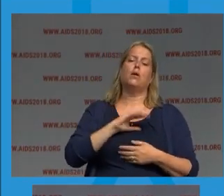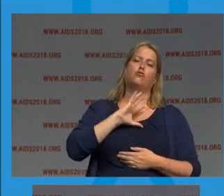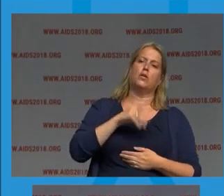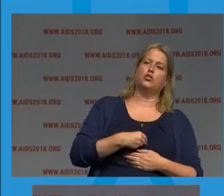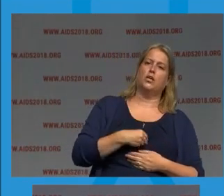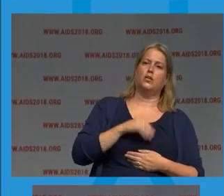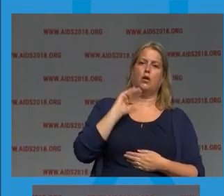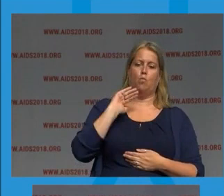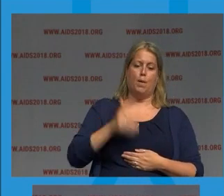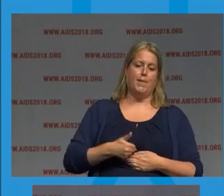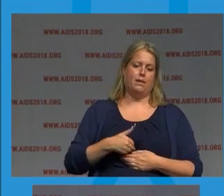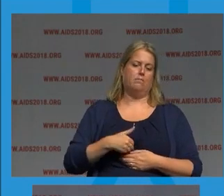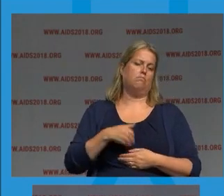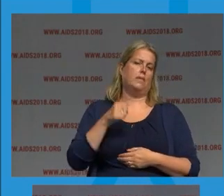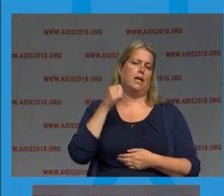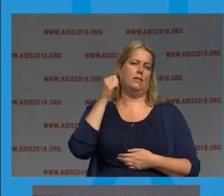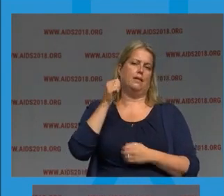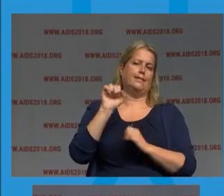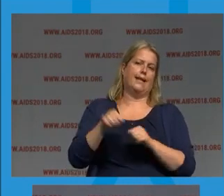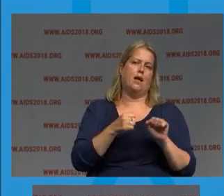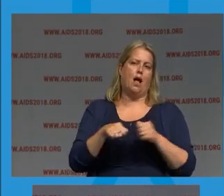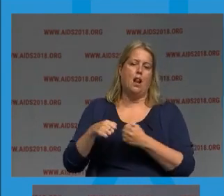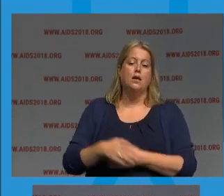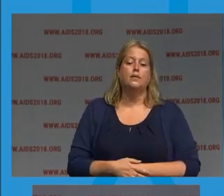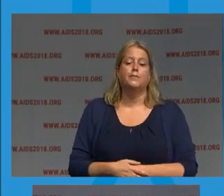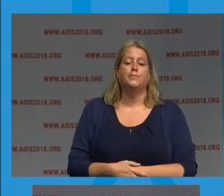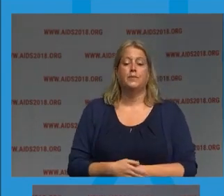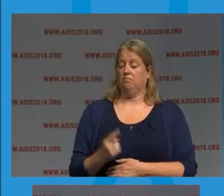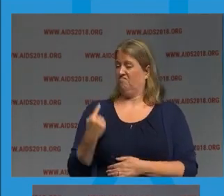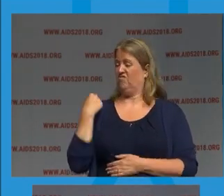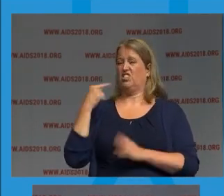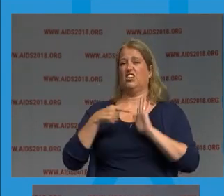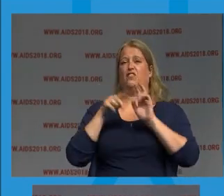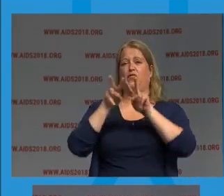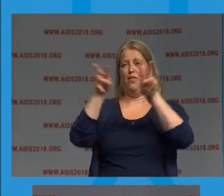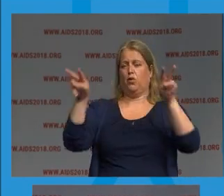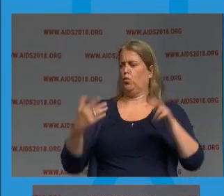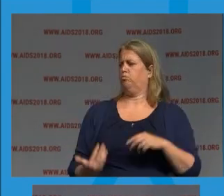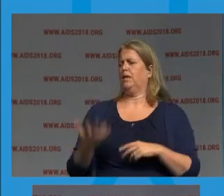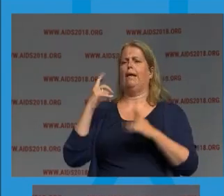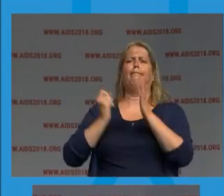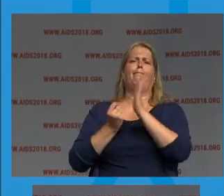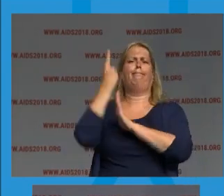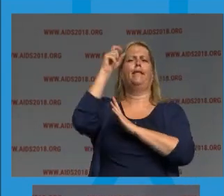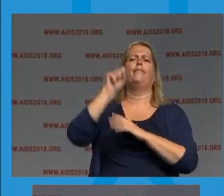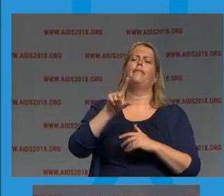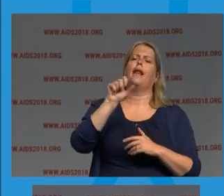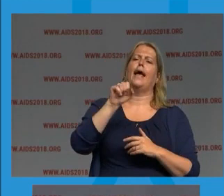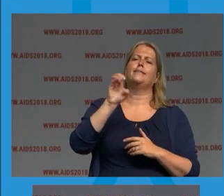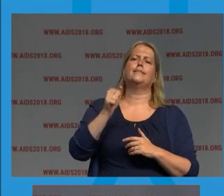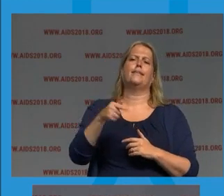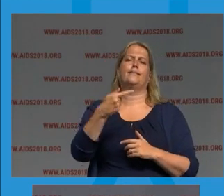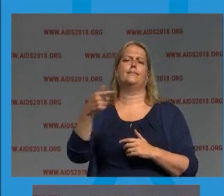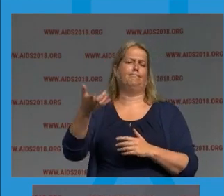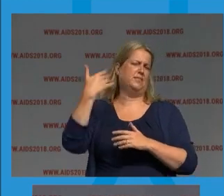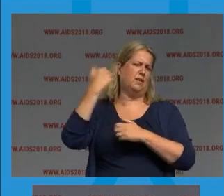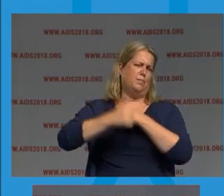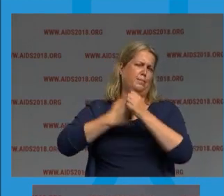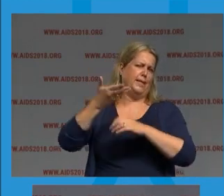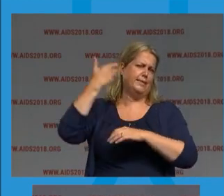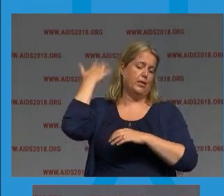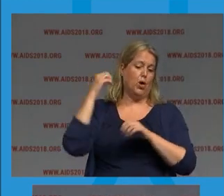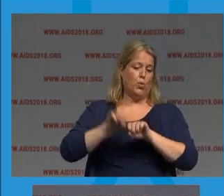Senegal. So we updated this review recently that was published in The Lancet some years ago. And the point of this is